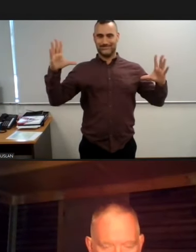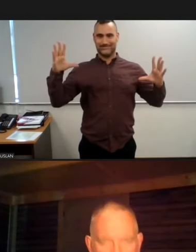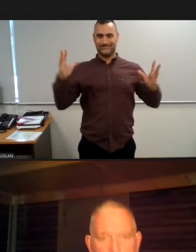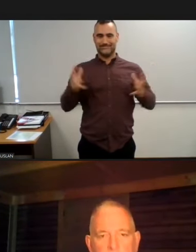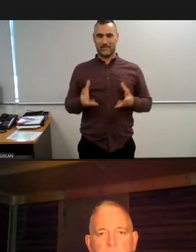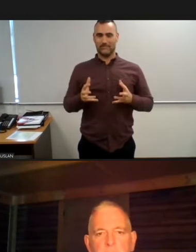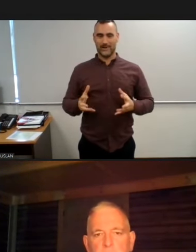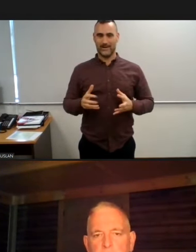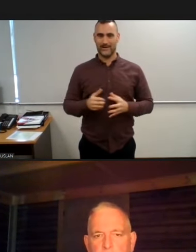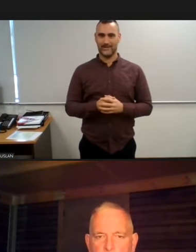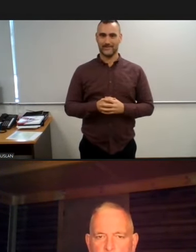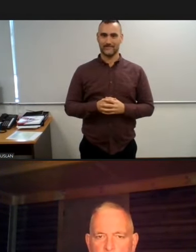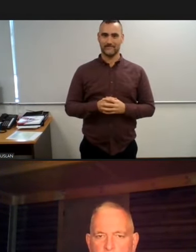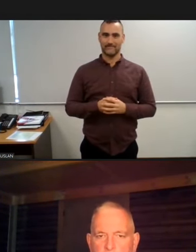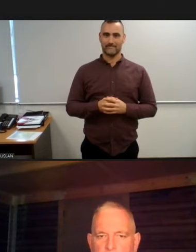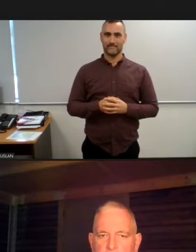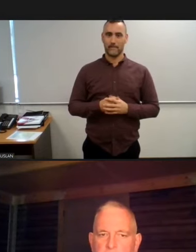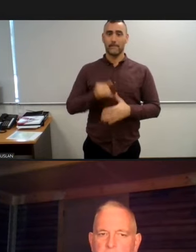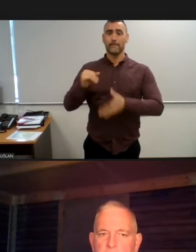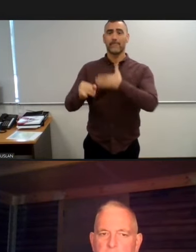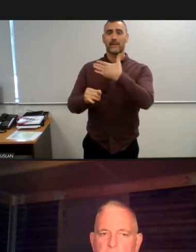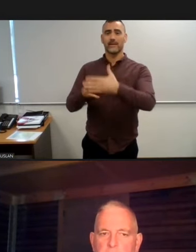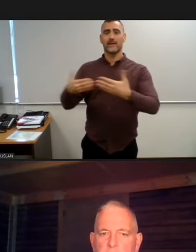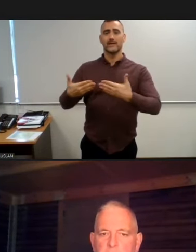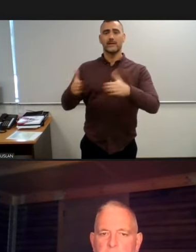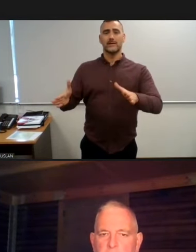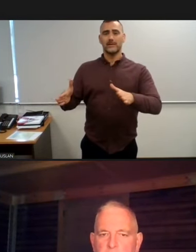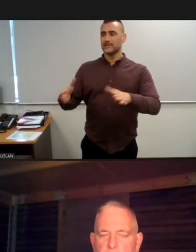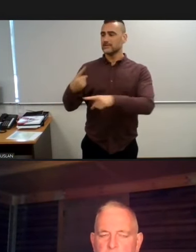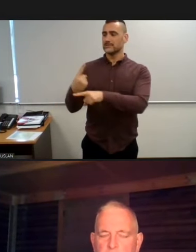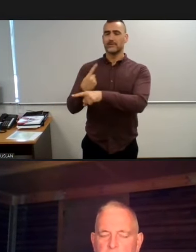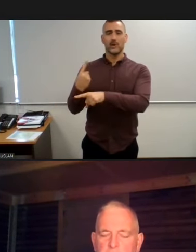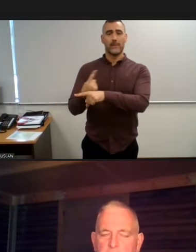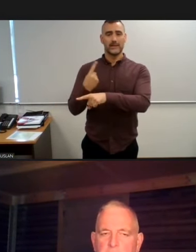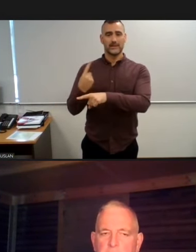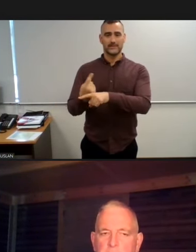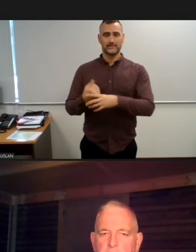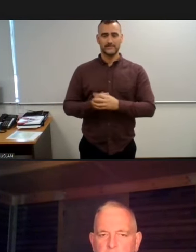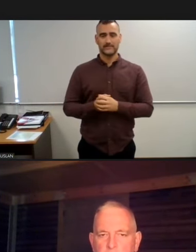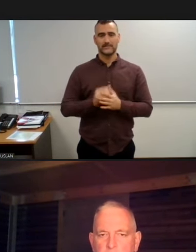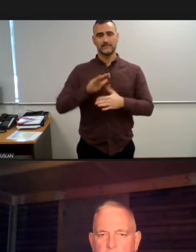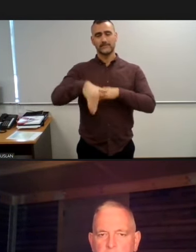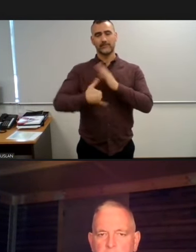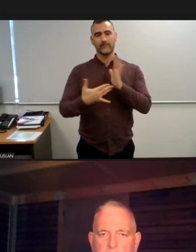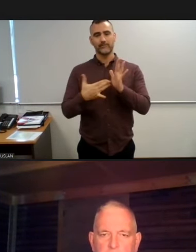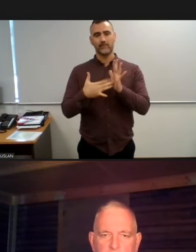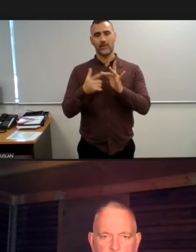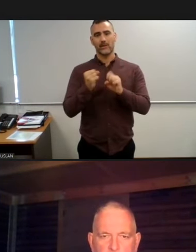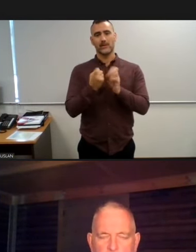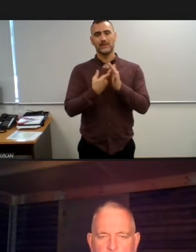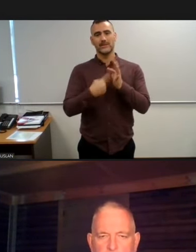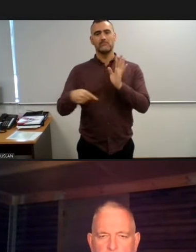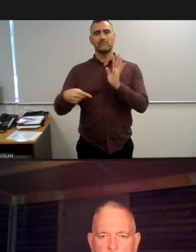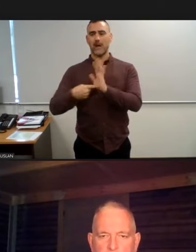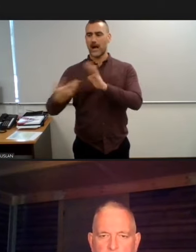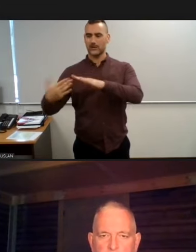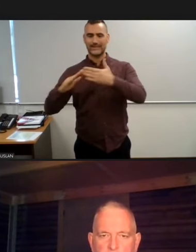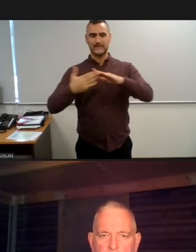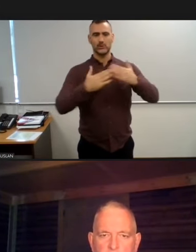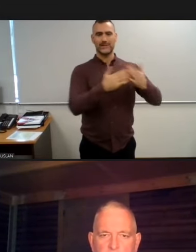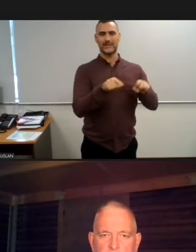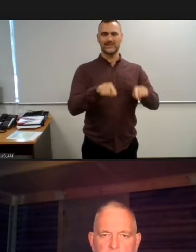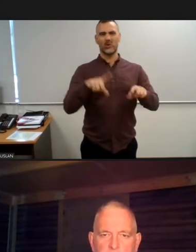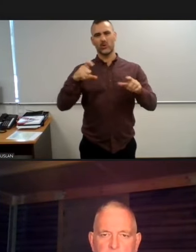really mindful, I guess, going back to the initial sort of conversation that we had around migrant communities and being really mindful that